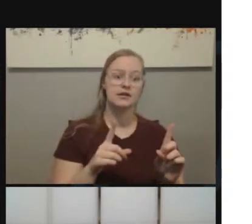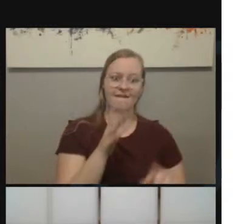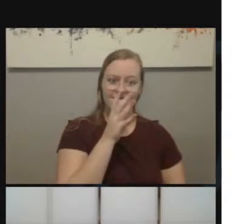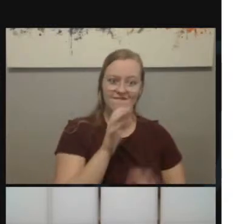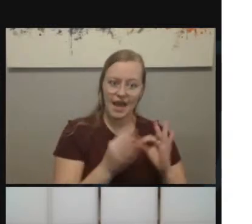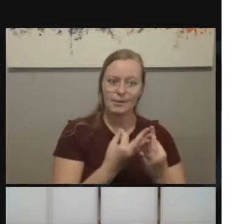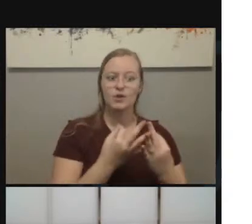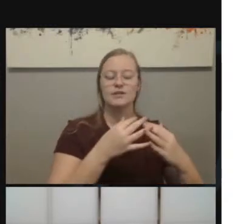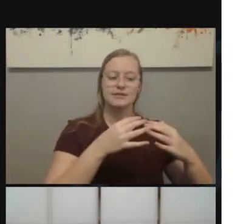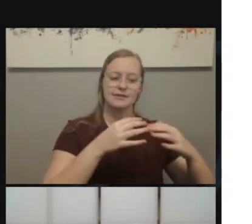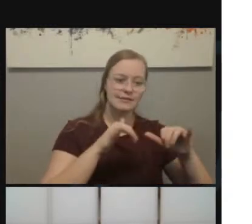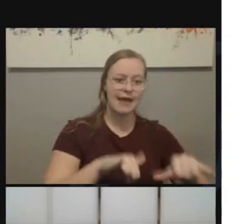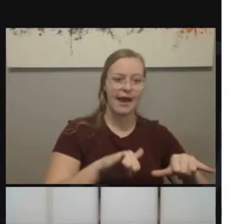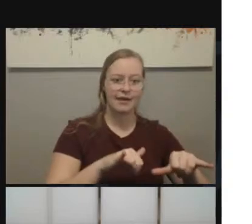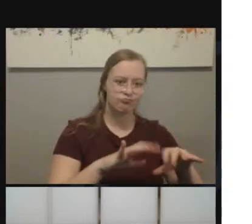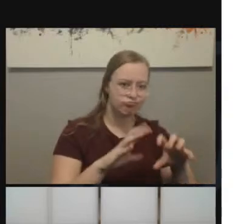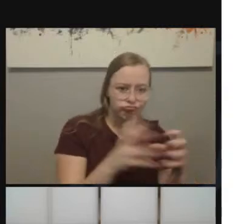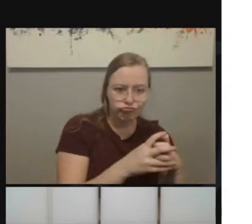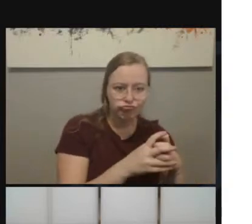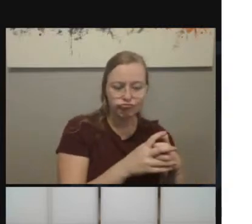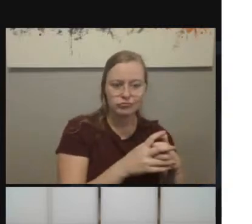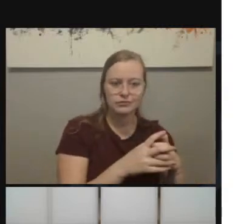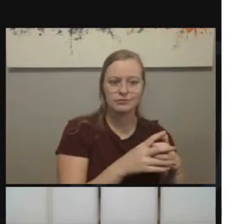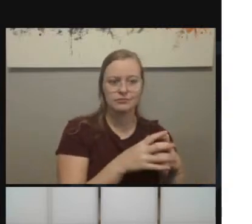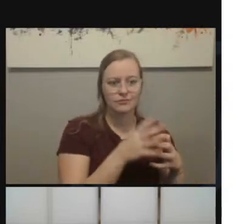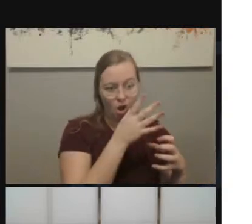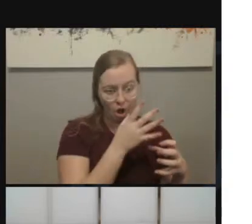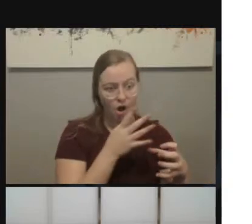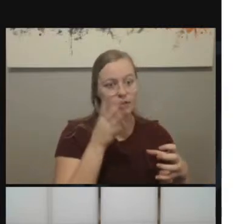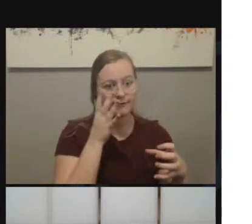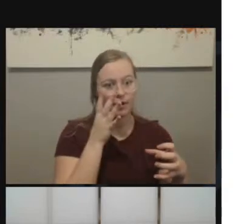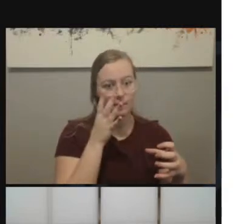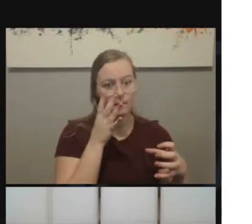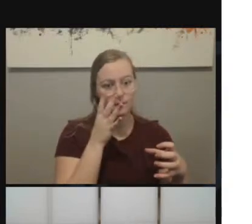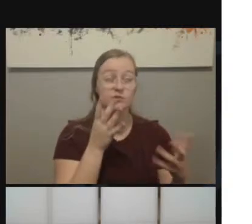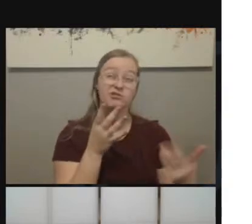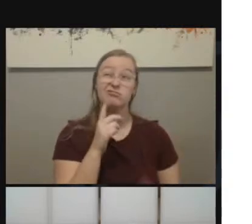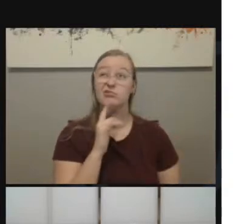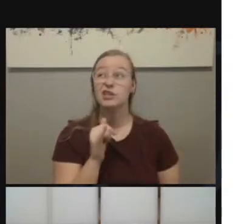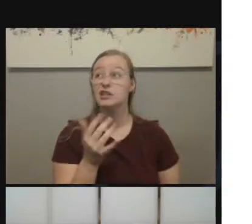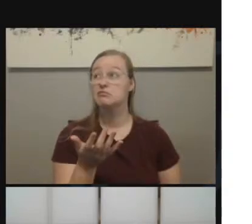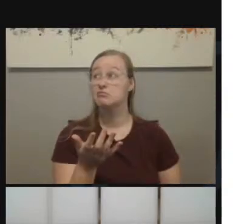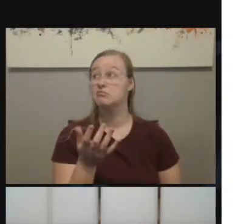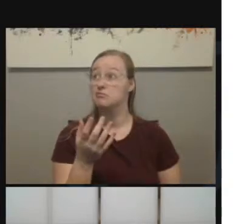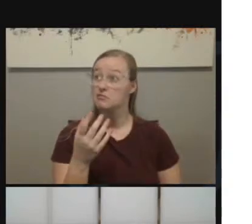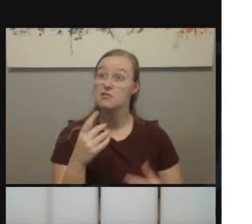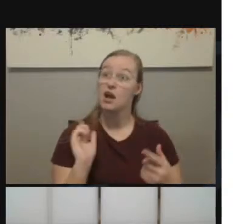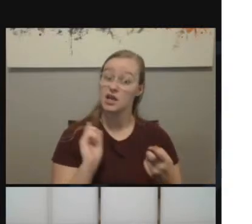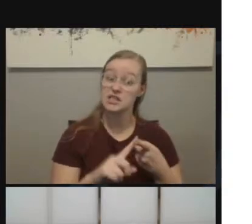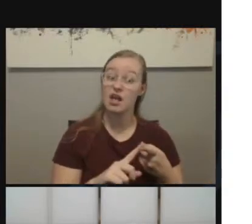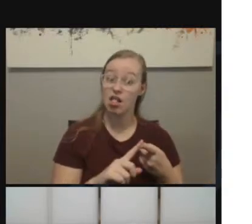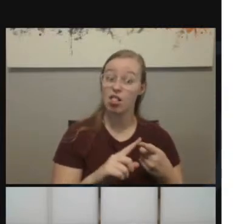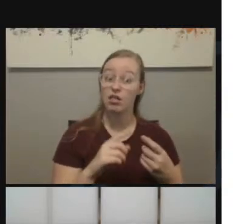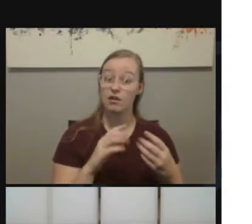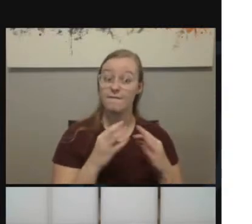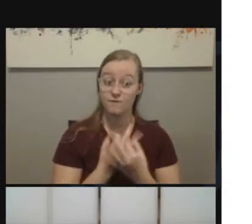a core group of the family, well, really right until emancipation